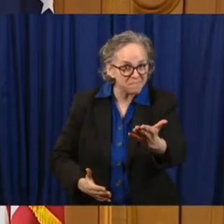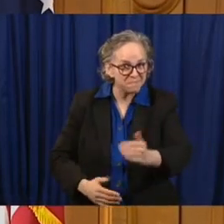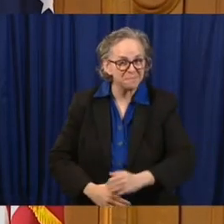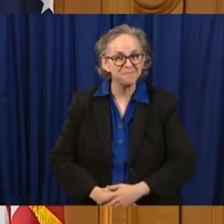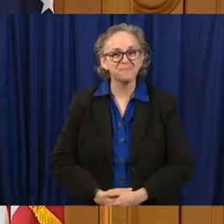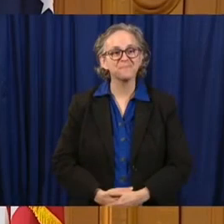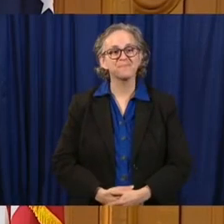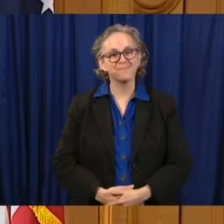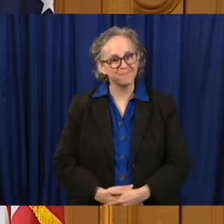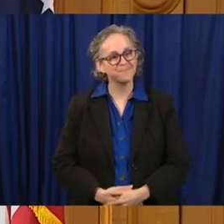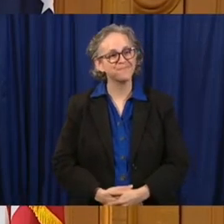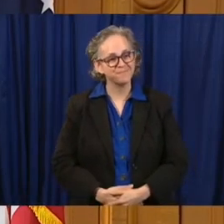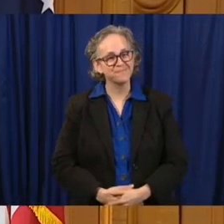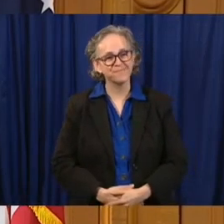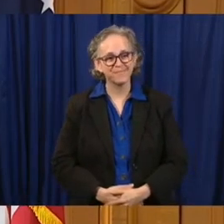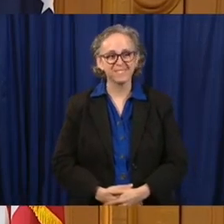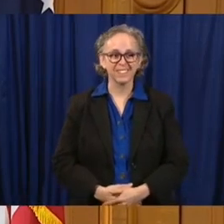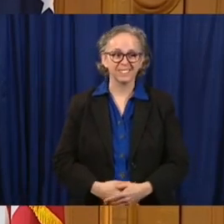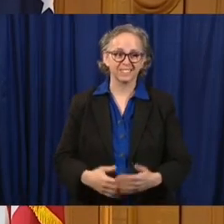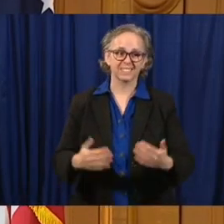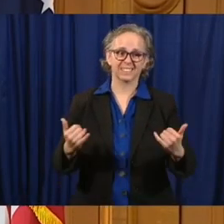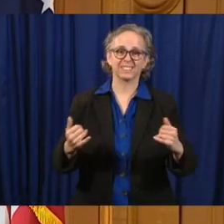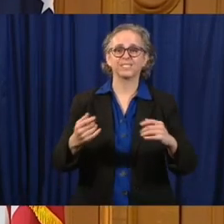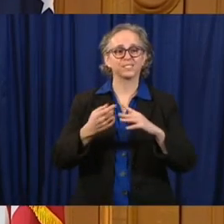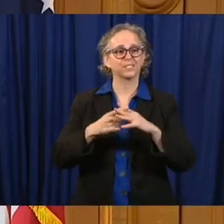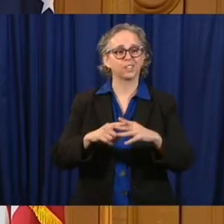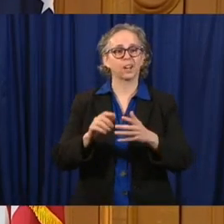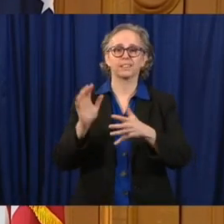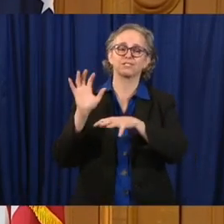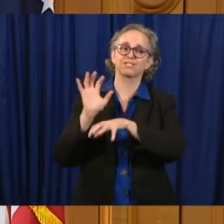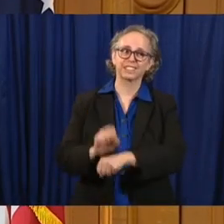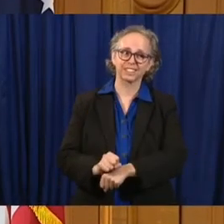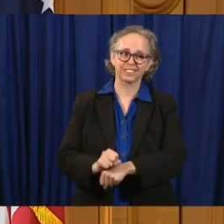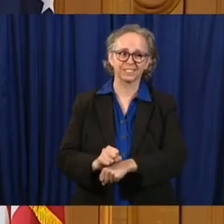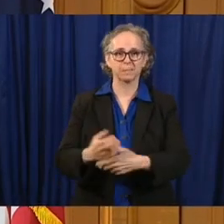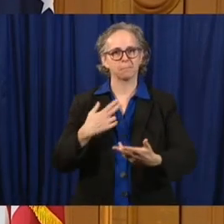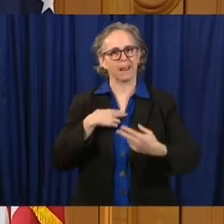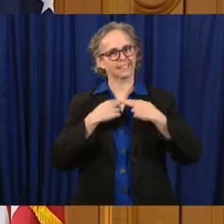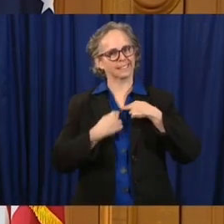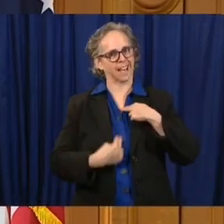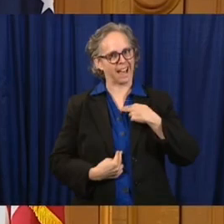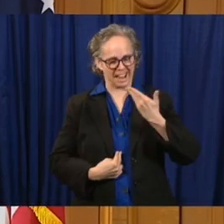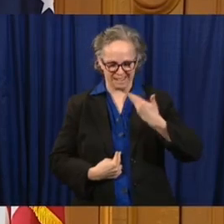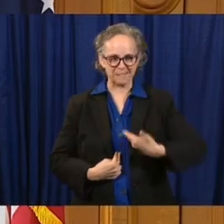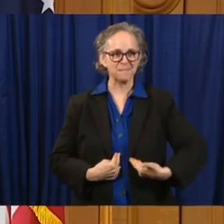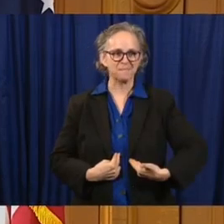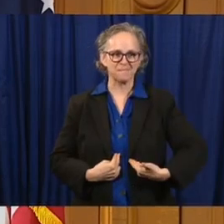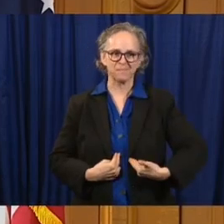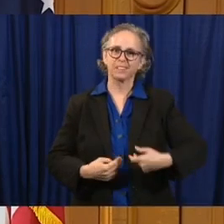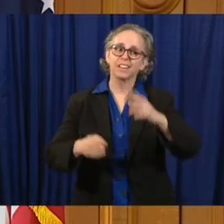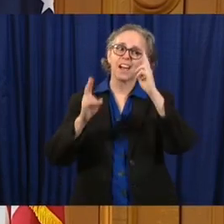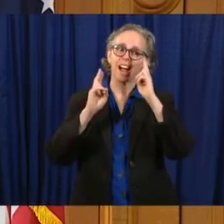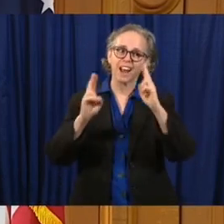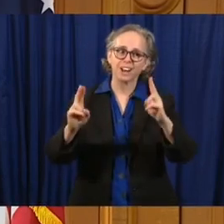let's listen in. My tradition, I guess, of wearing a tie from one of our colleges or universities here in